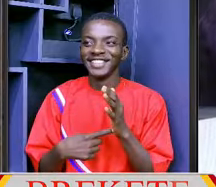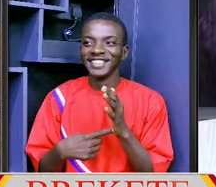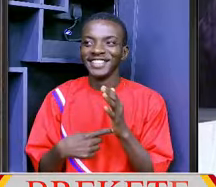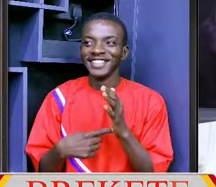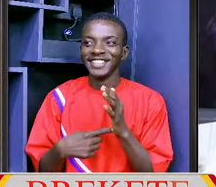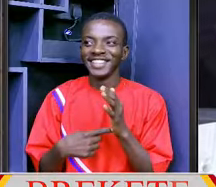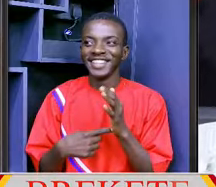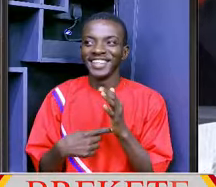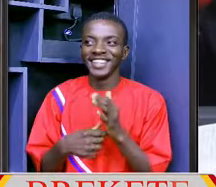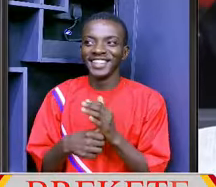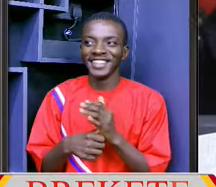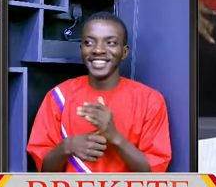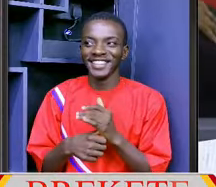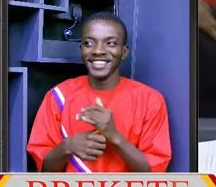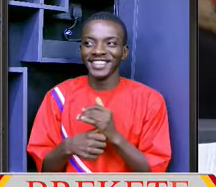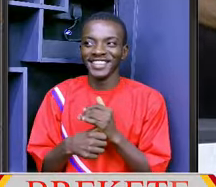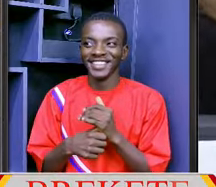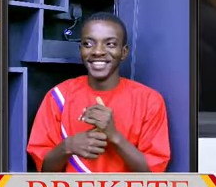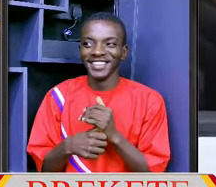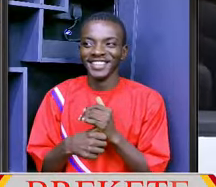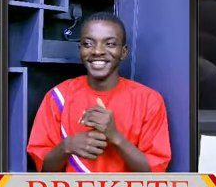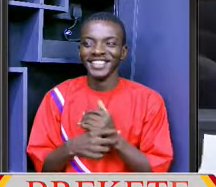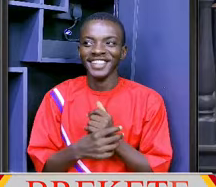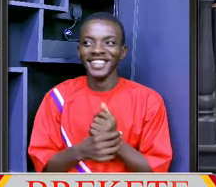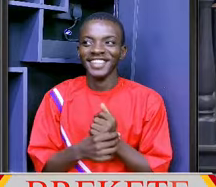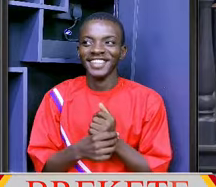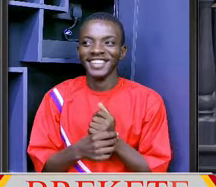You go there remind her about Christmas chicken where she never chop.